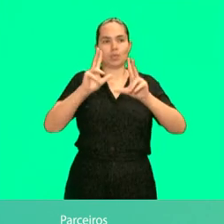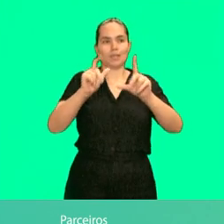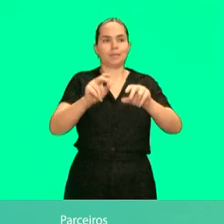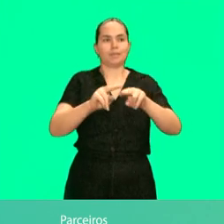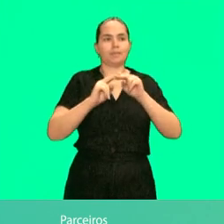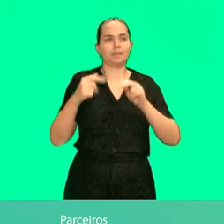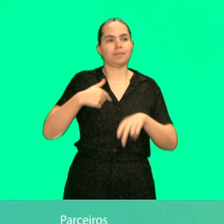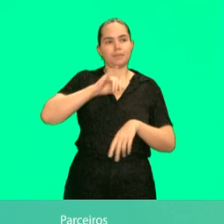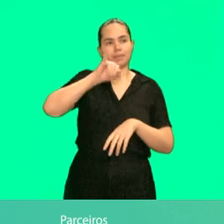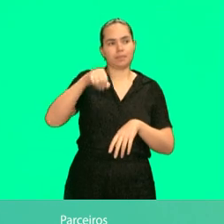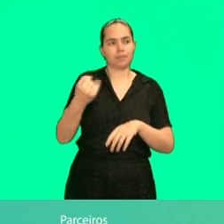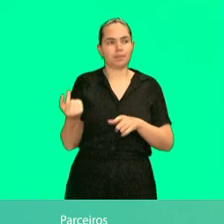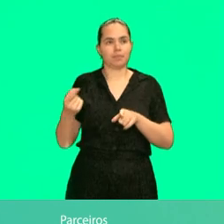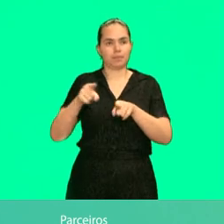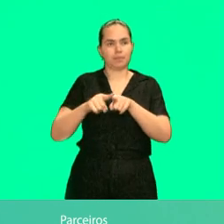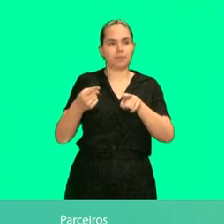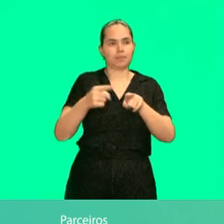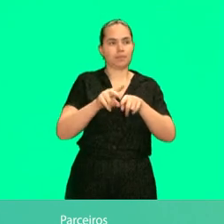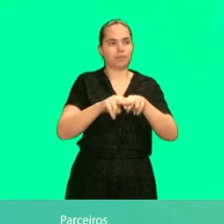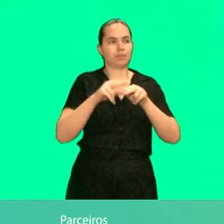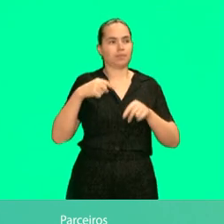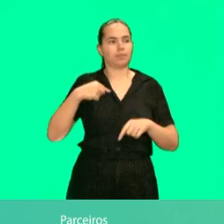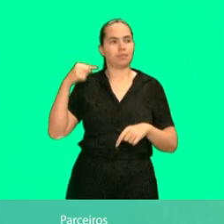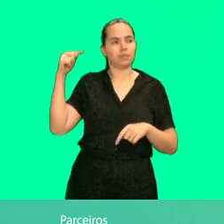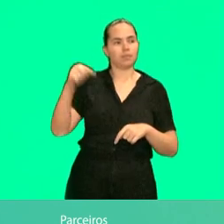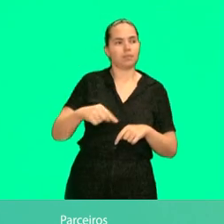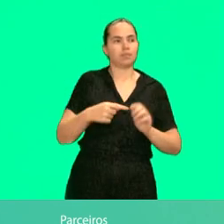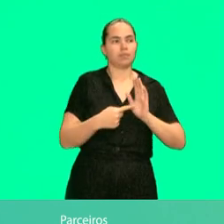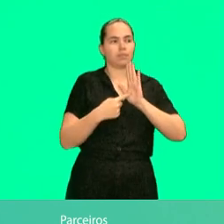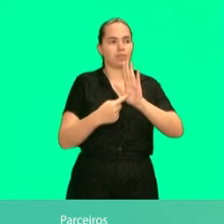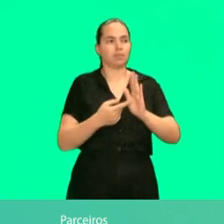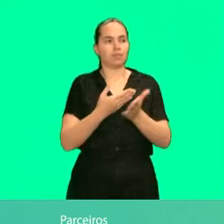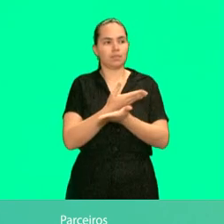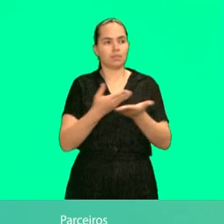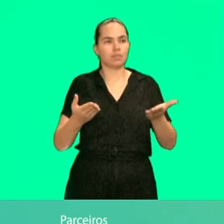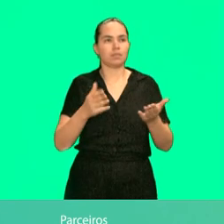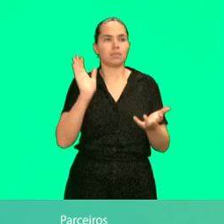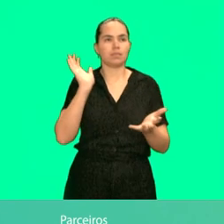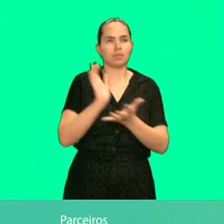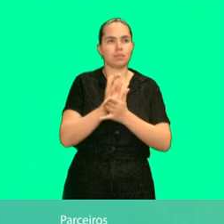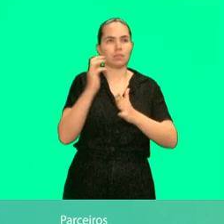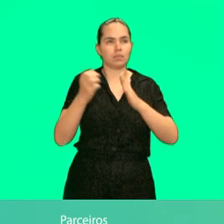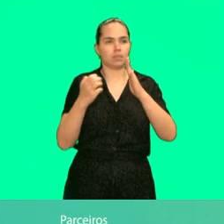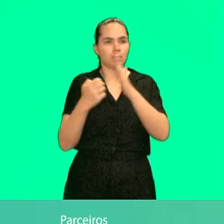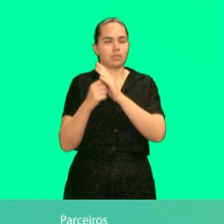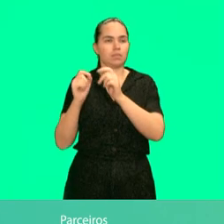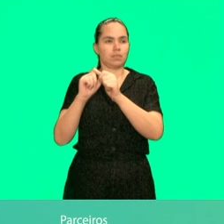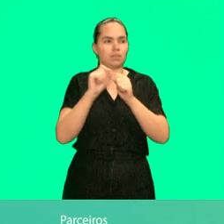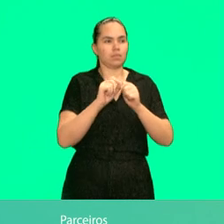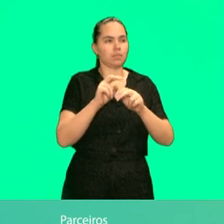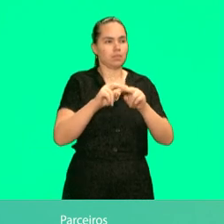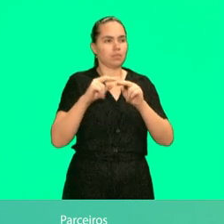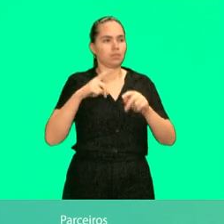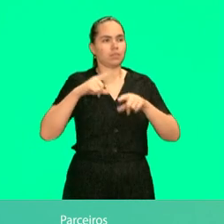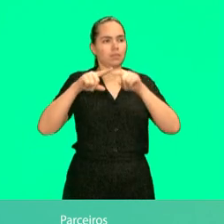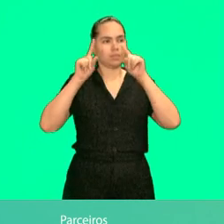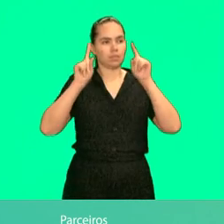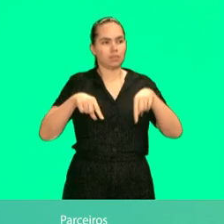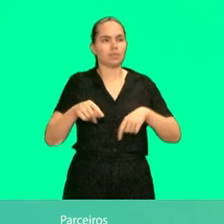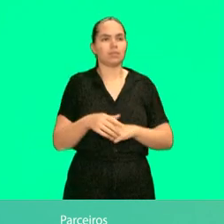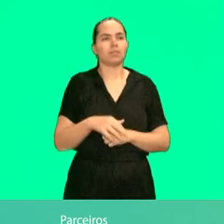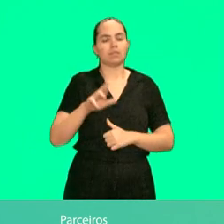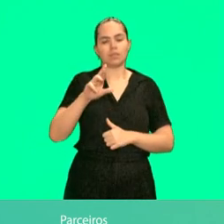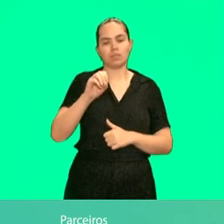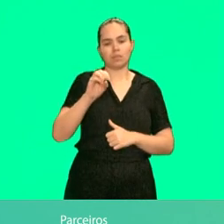And opportunities for partnership, that's why I'm here, to show what FEI,